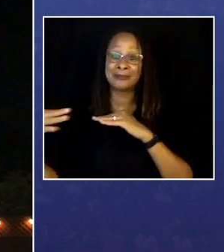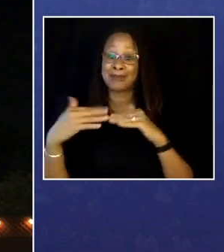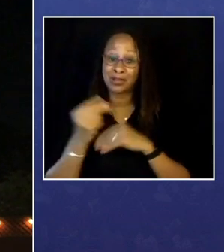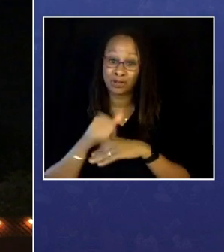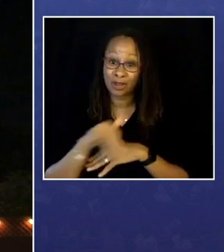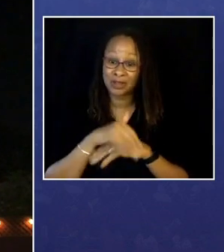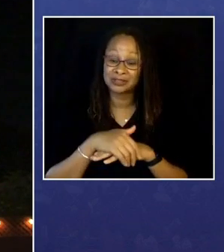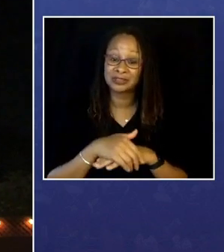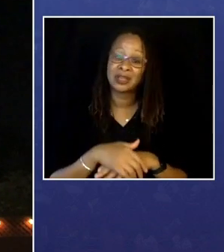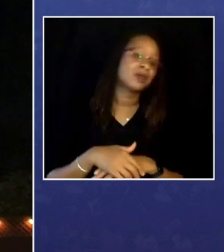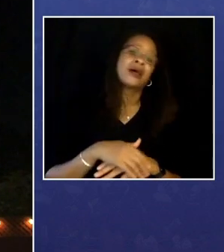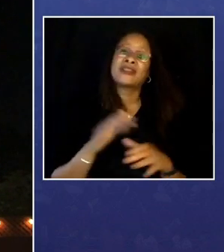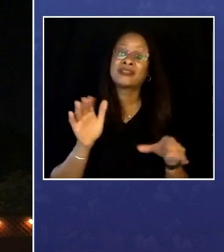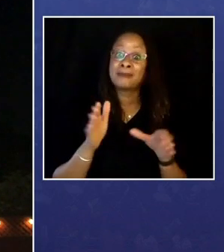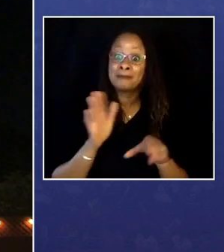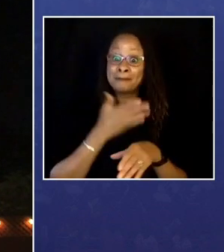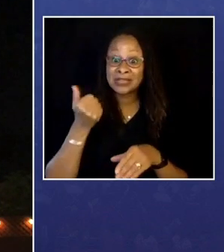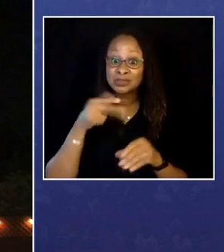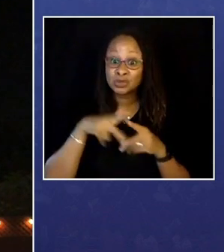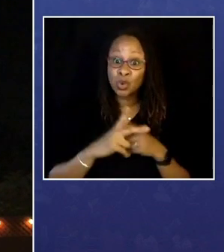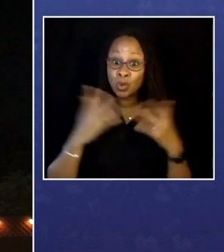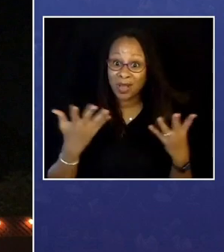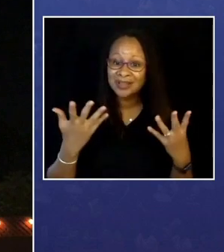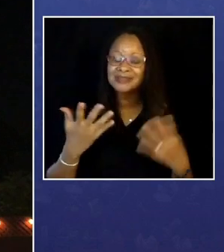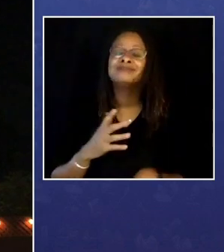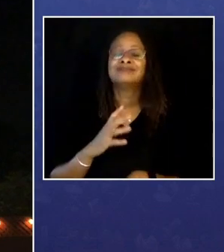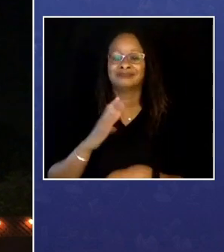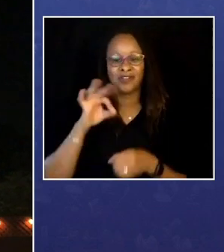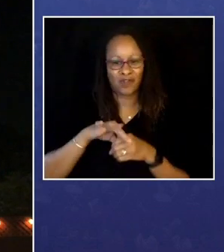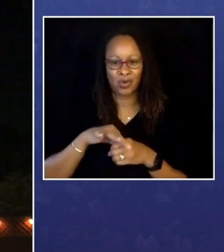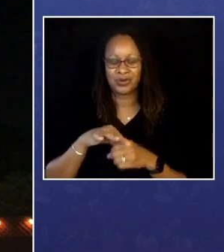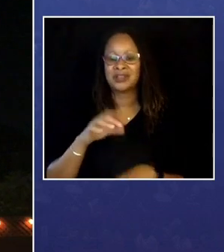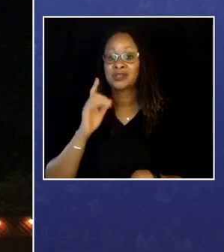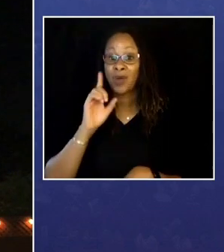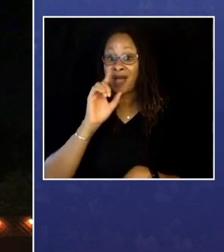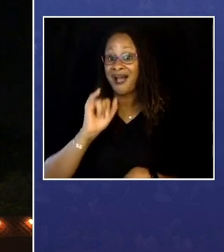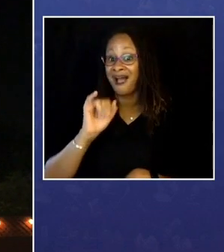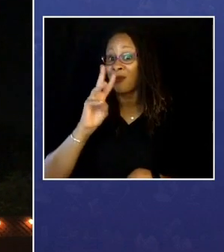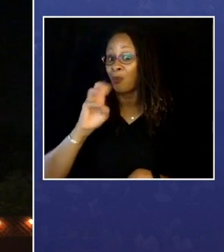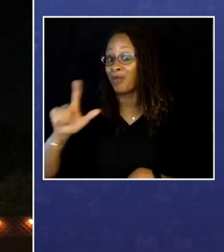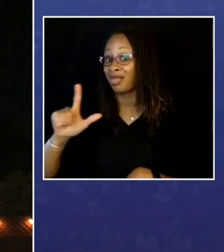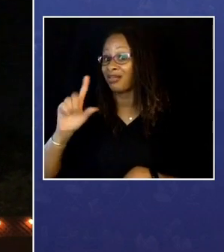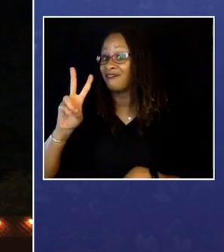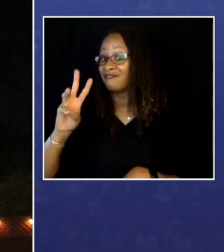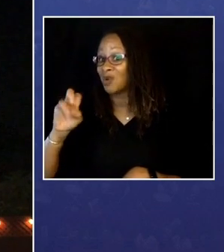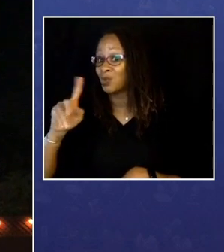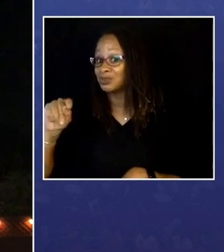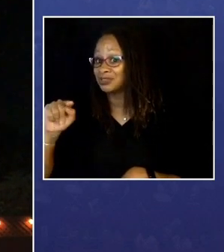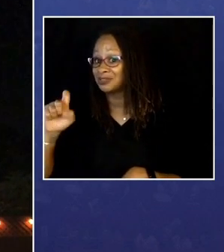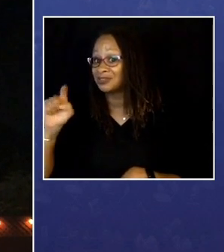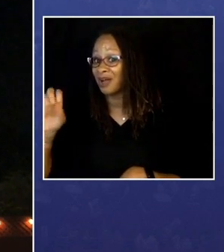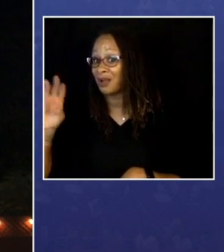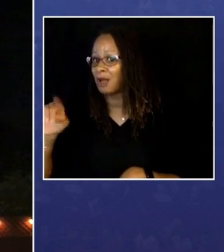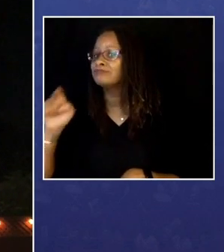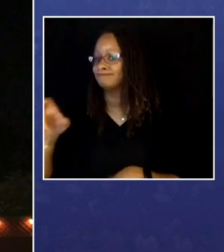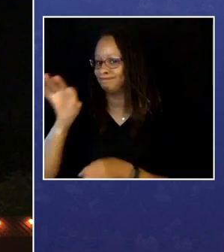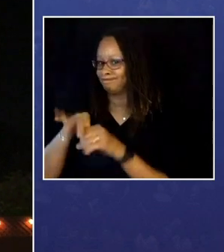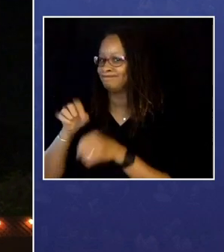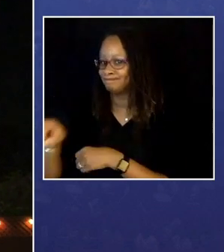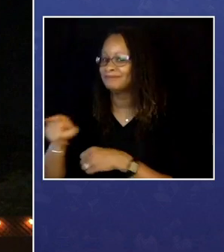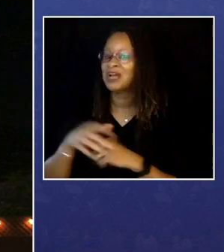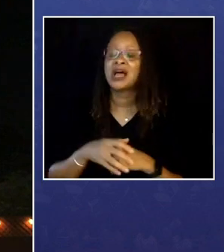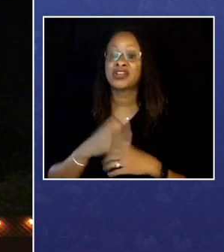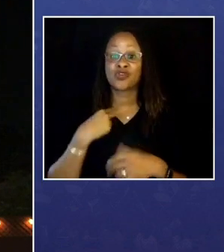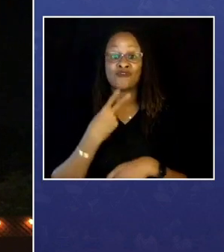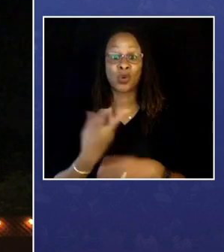As you join the fight, the best tool in your arsenal is your vote. So go to iwillvote.com to make sure you're registered to vote. But your voice is an equally important